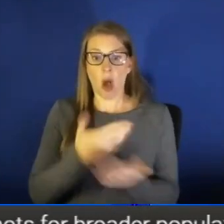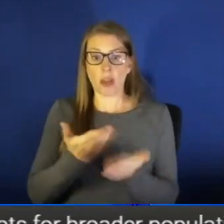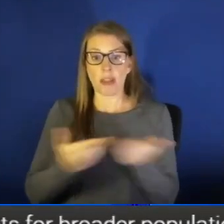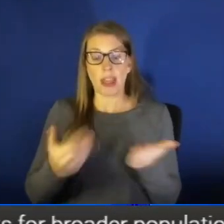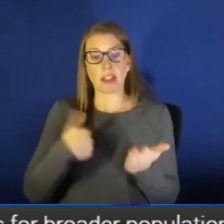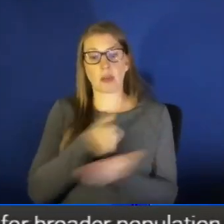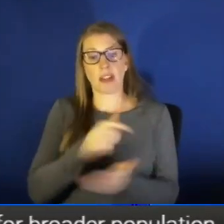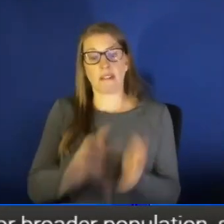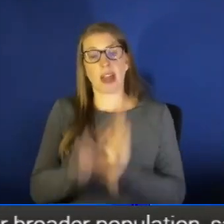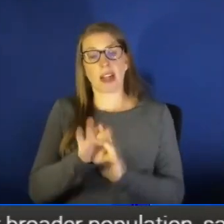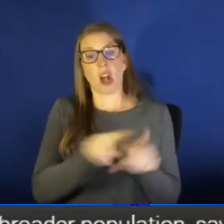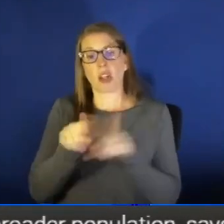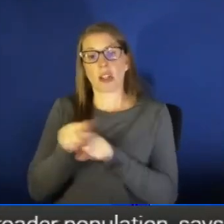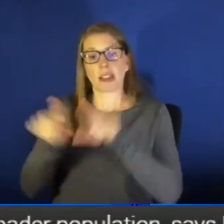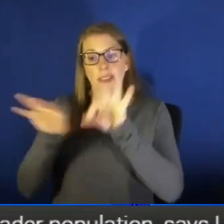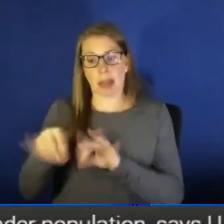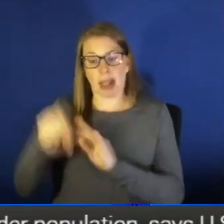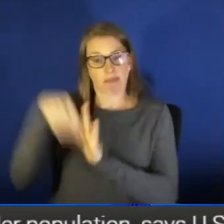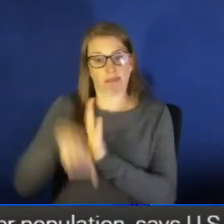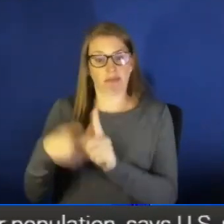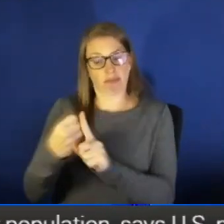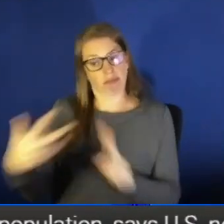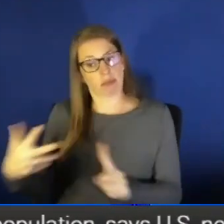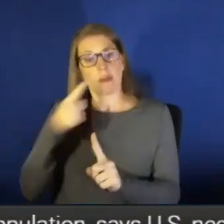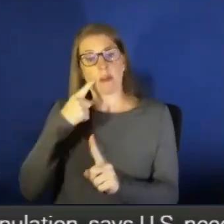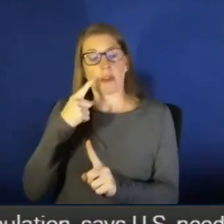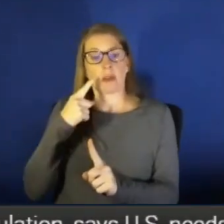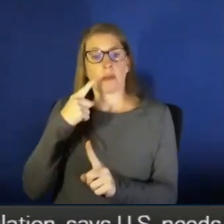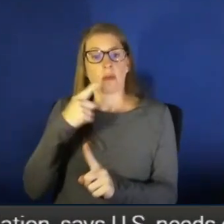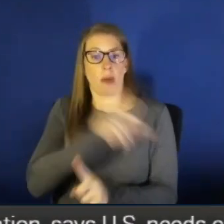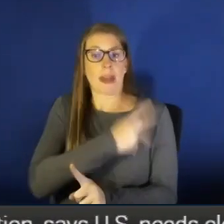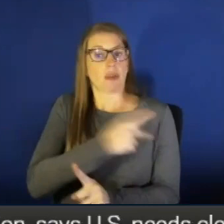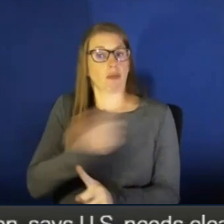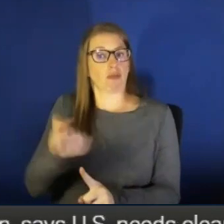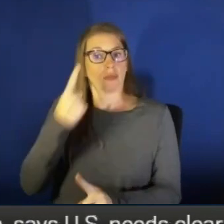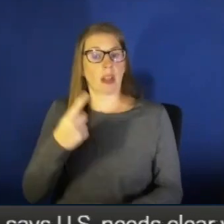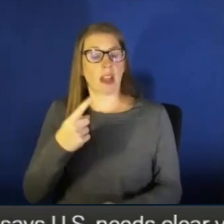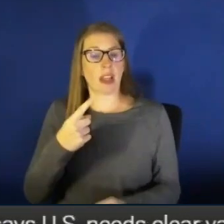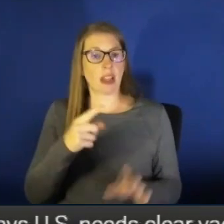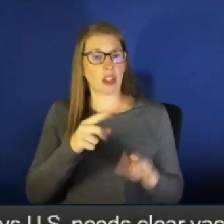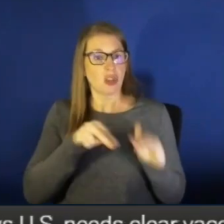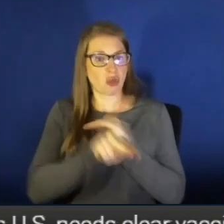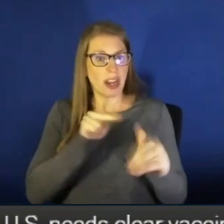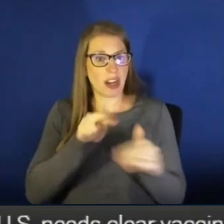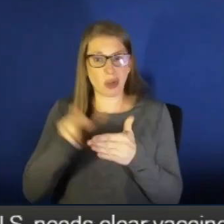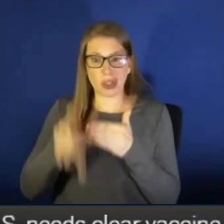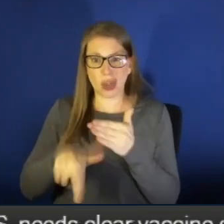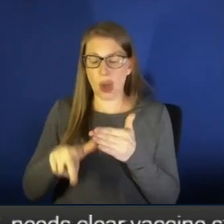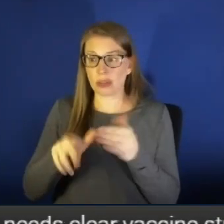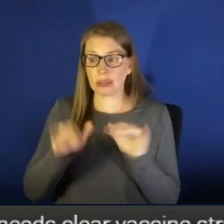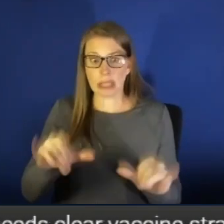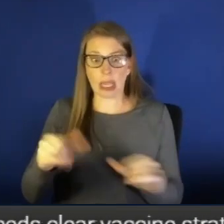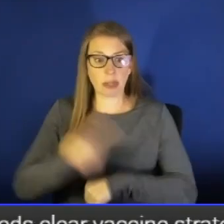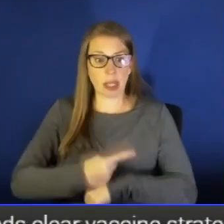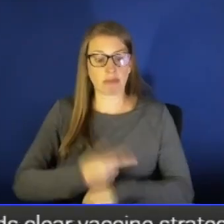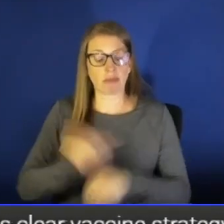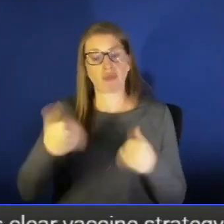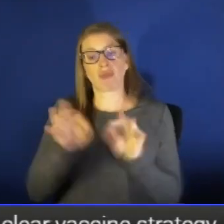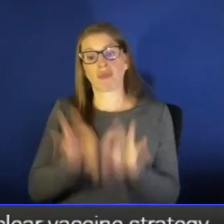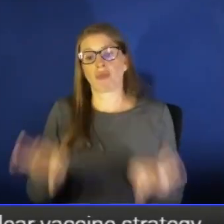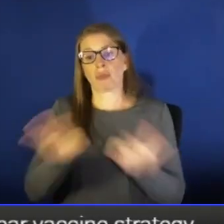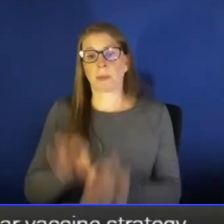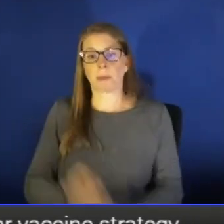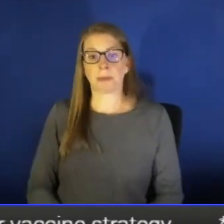also explain those in detail to the patient. Getting screened and getting results immediately, So- that's key. We're also